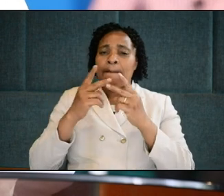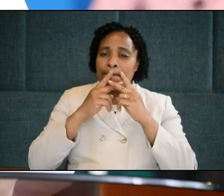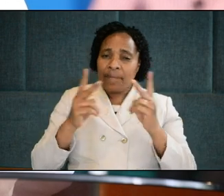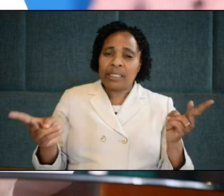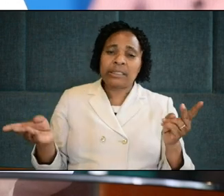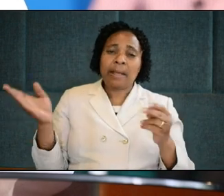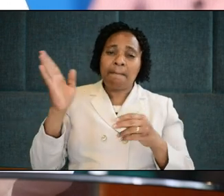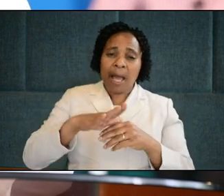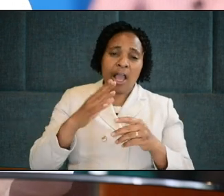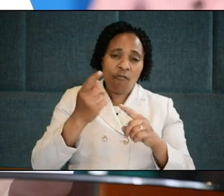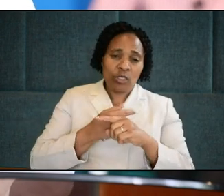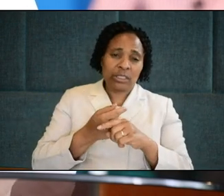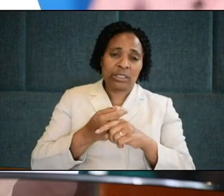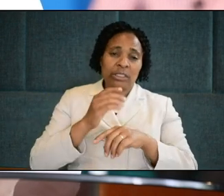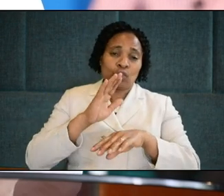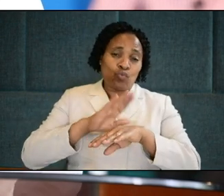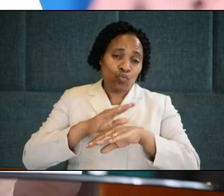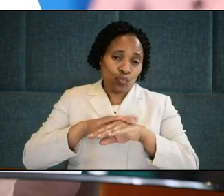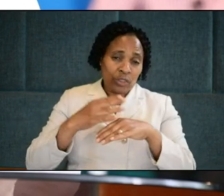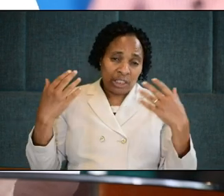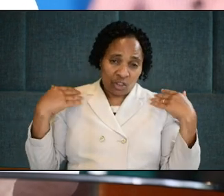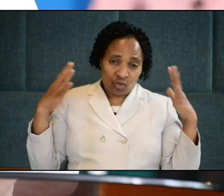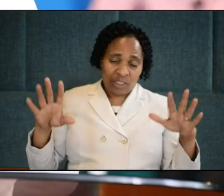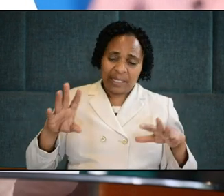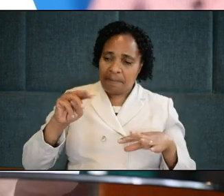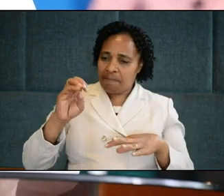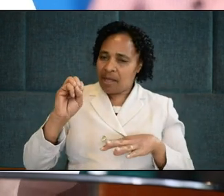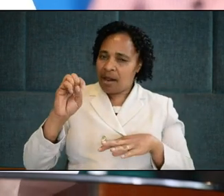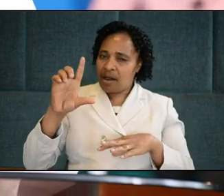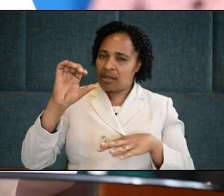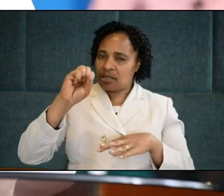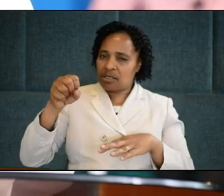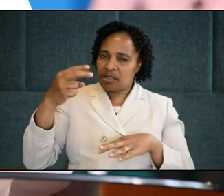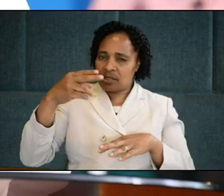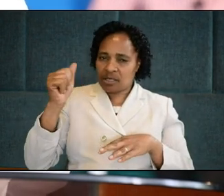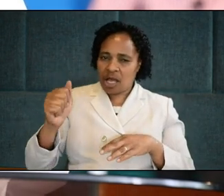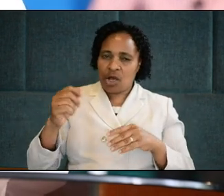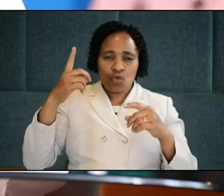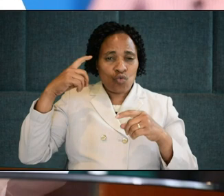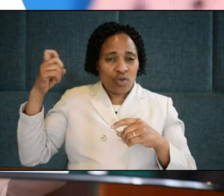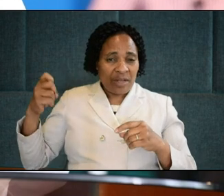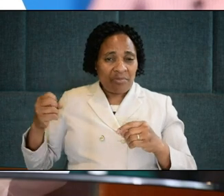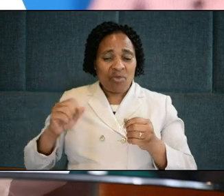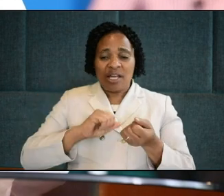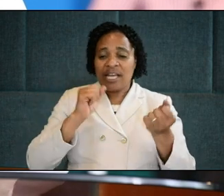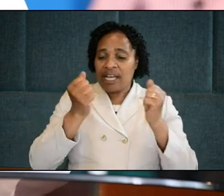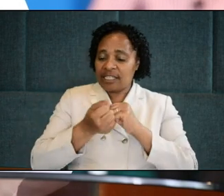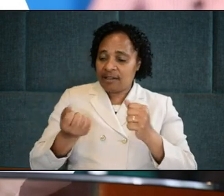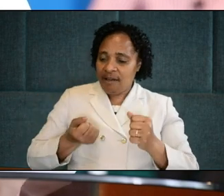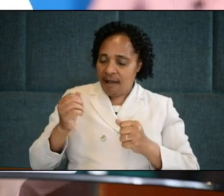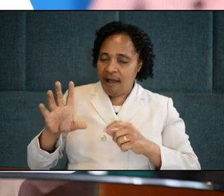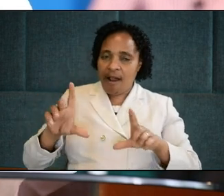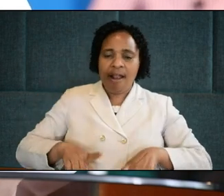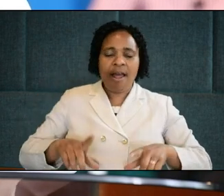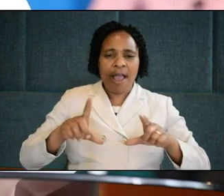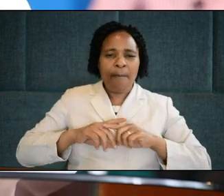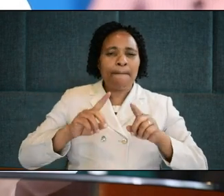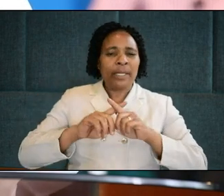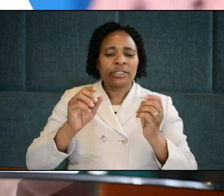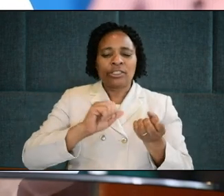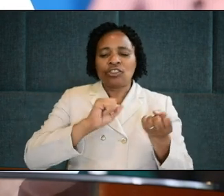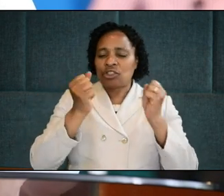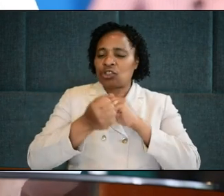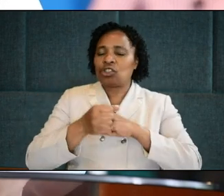little school in Poland. Melissa's dream has not changed only in her life, it's also changing her